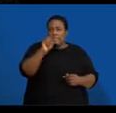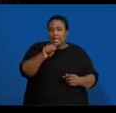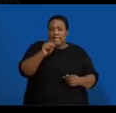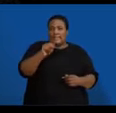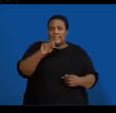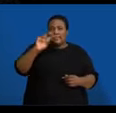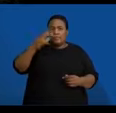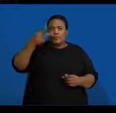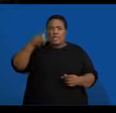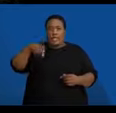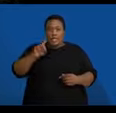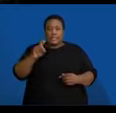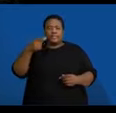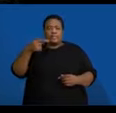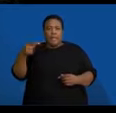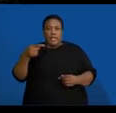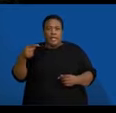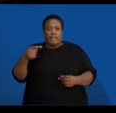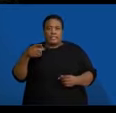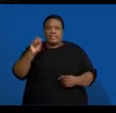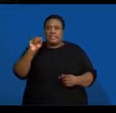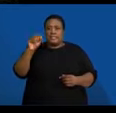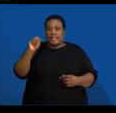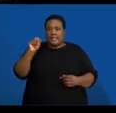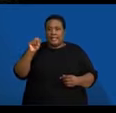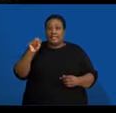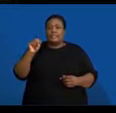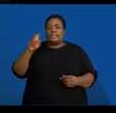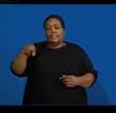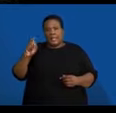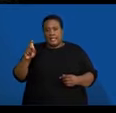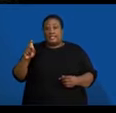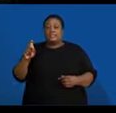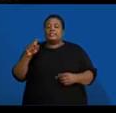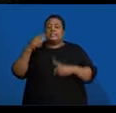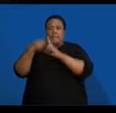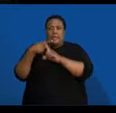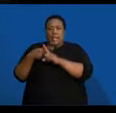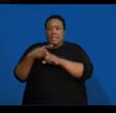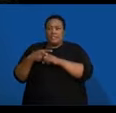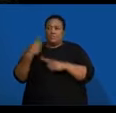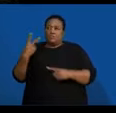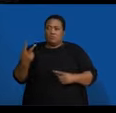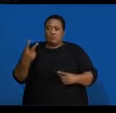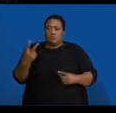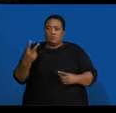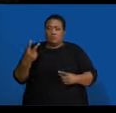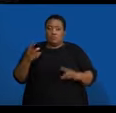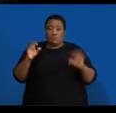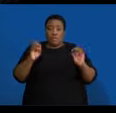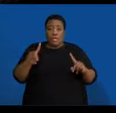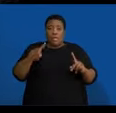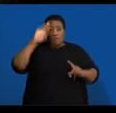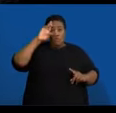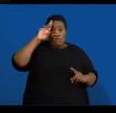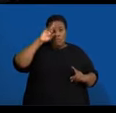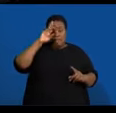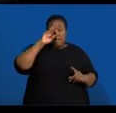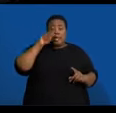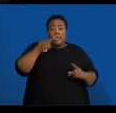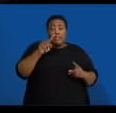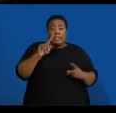squared x minus sine x plus 2, right? And remember, that's still